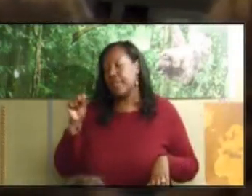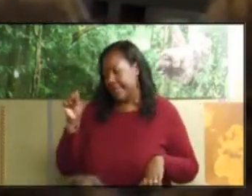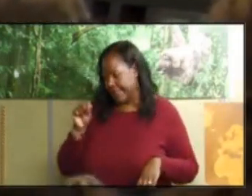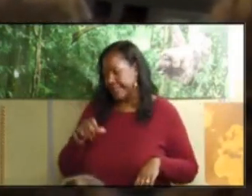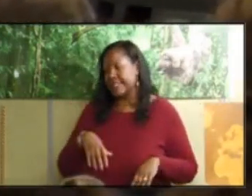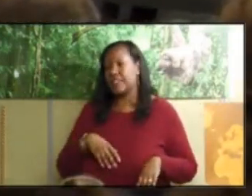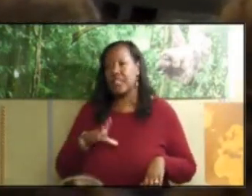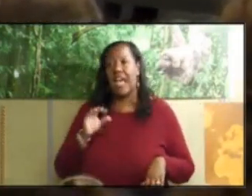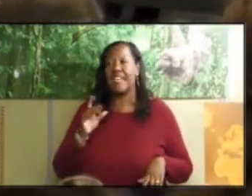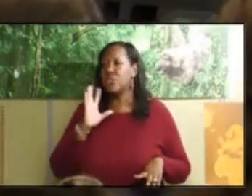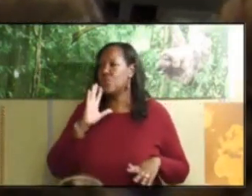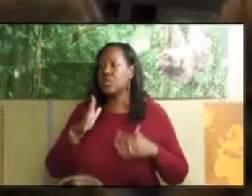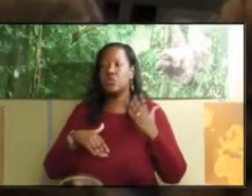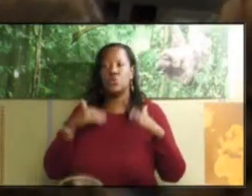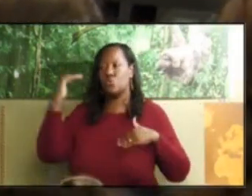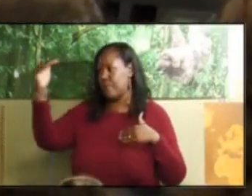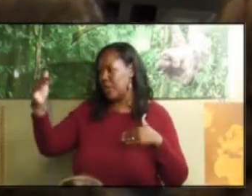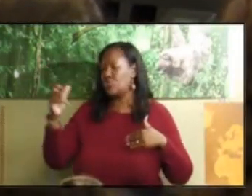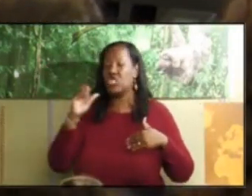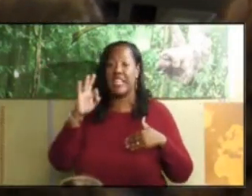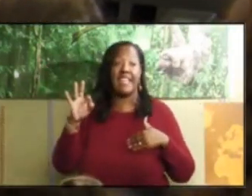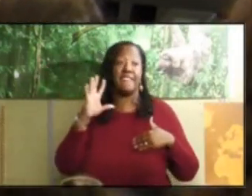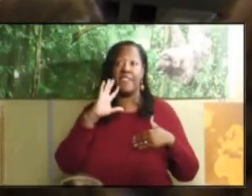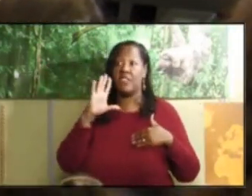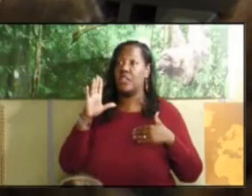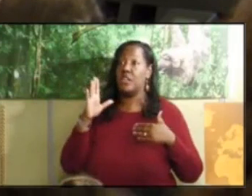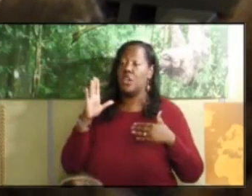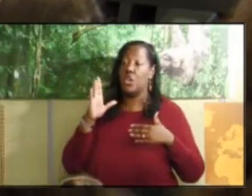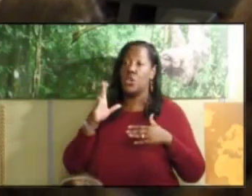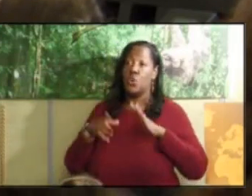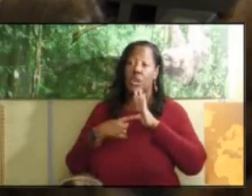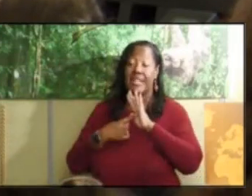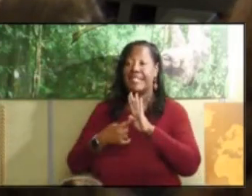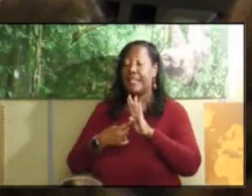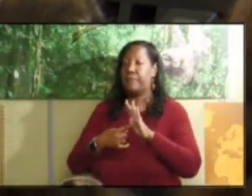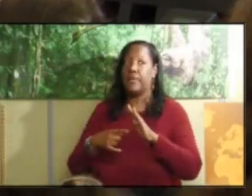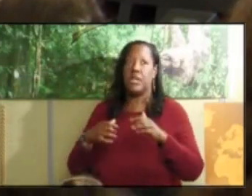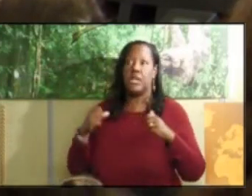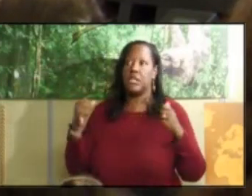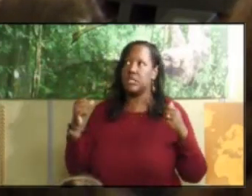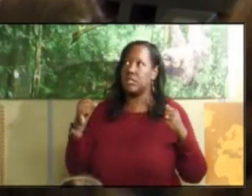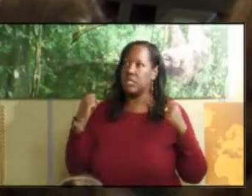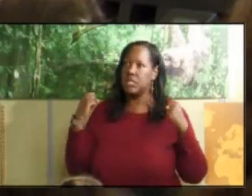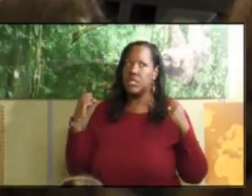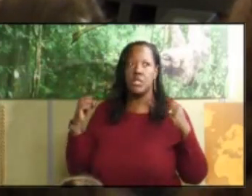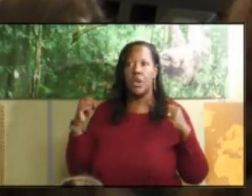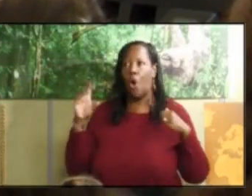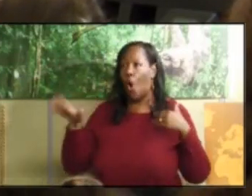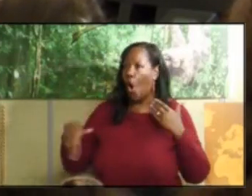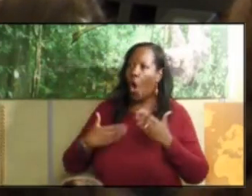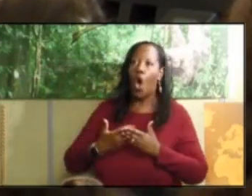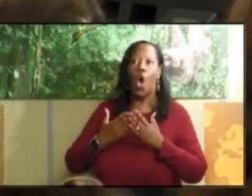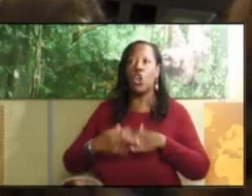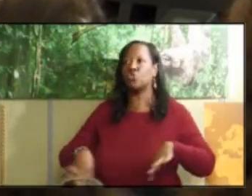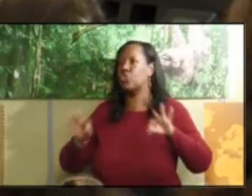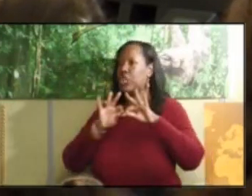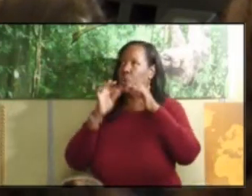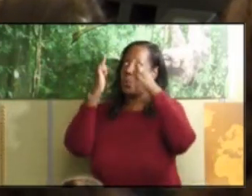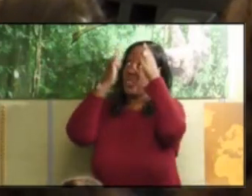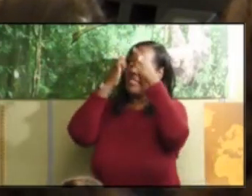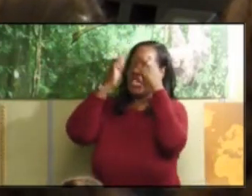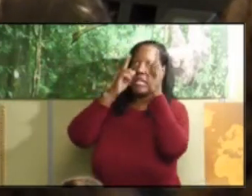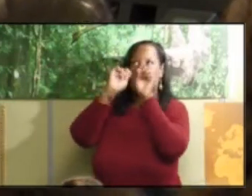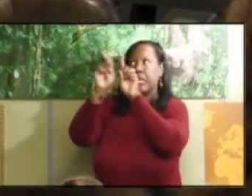could overdo it if your whole exhibit was full of nothing but these critical thinking techniques. It might be too much. So it's